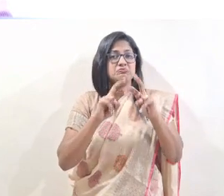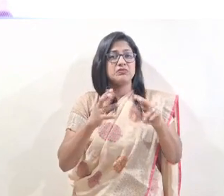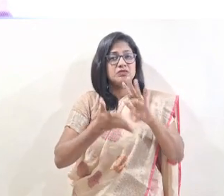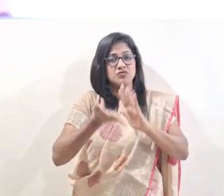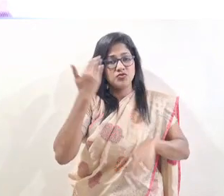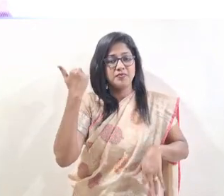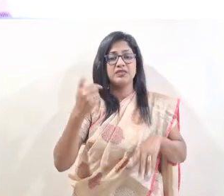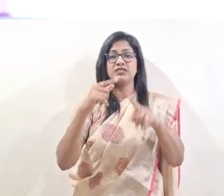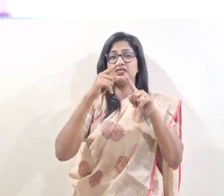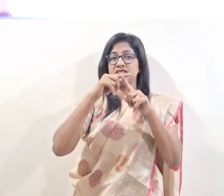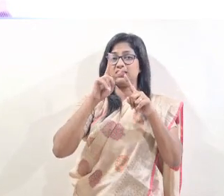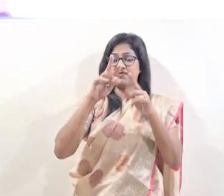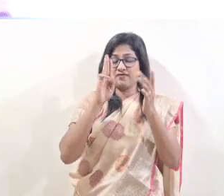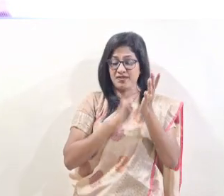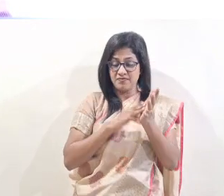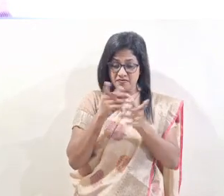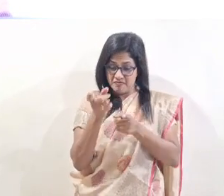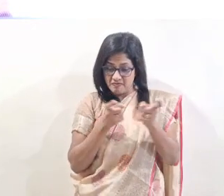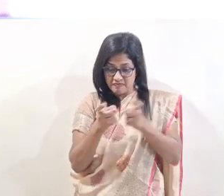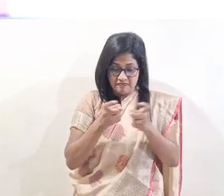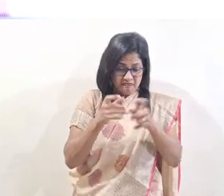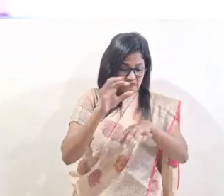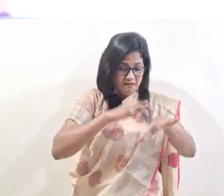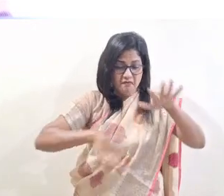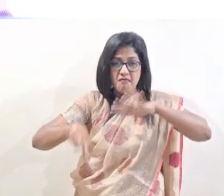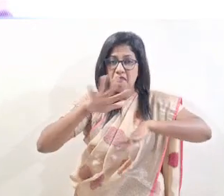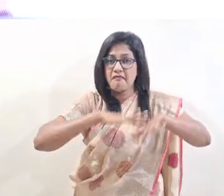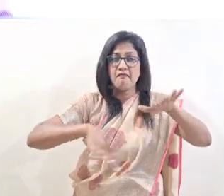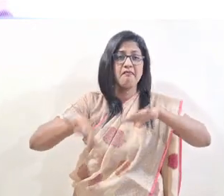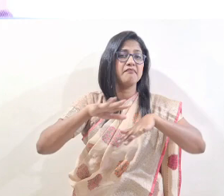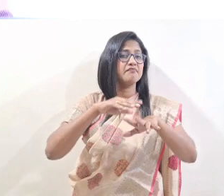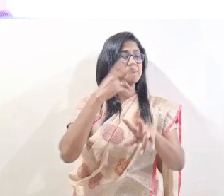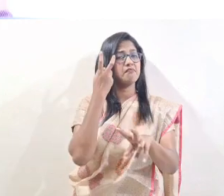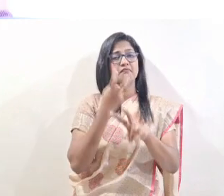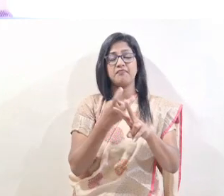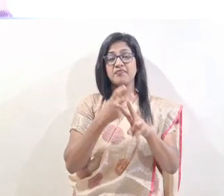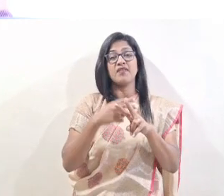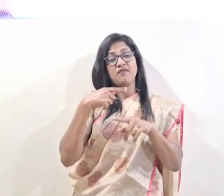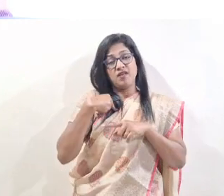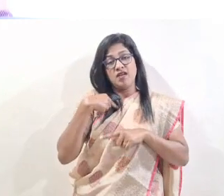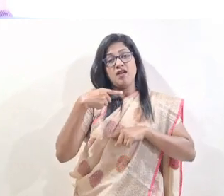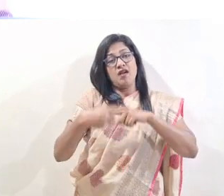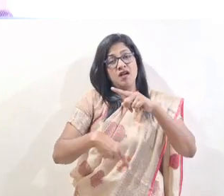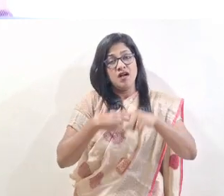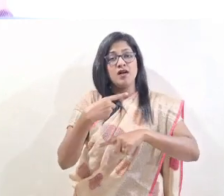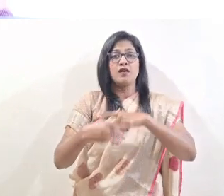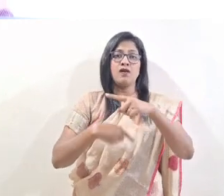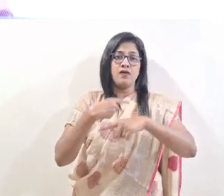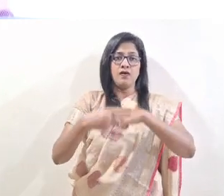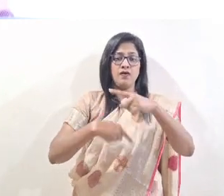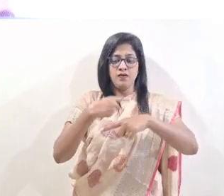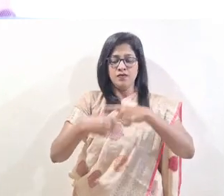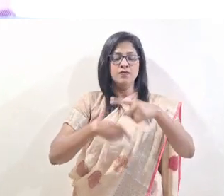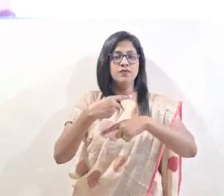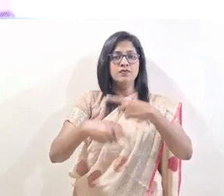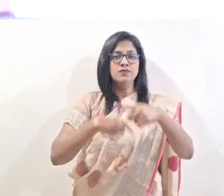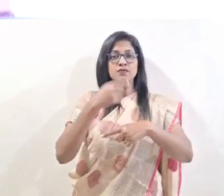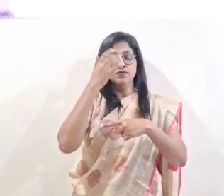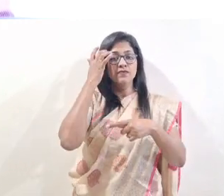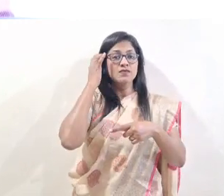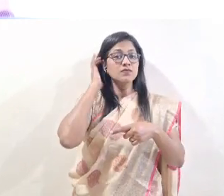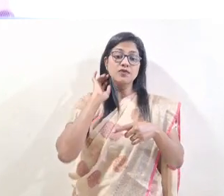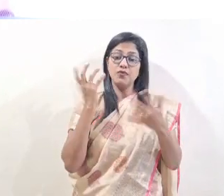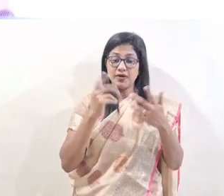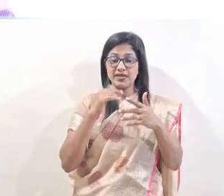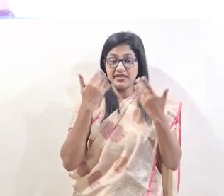the TBM operation was really a difficult one, which we had to do continuous thing, so that we did not leave